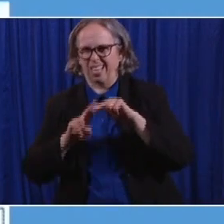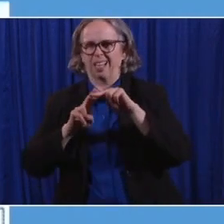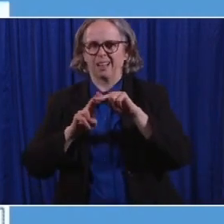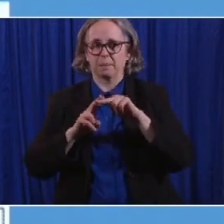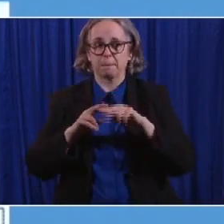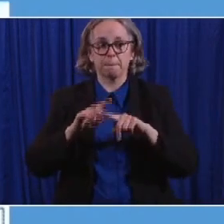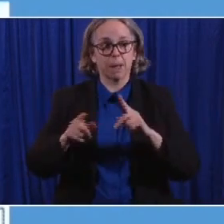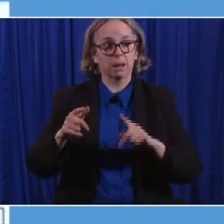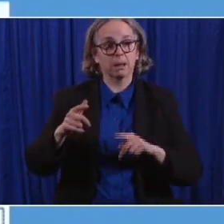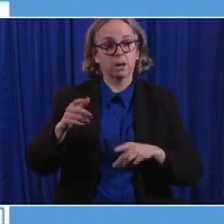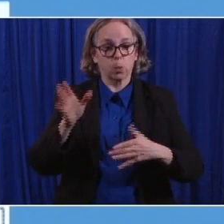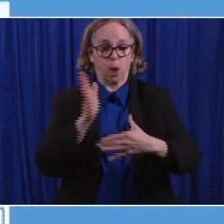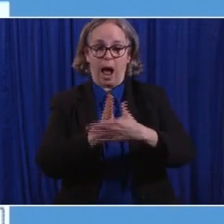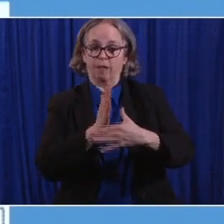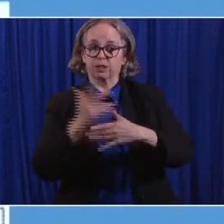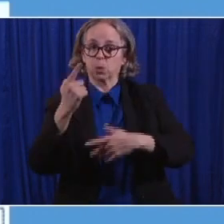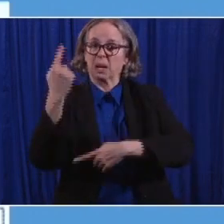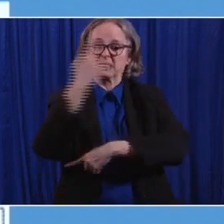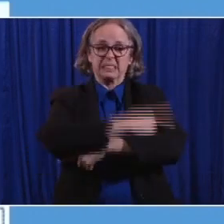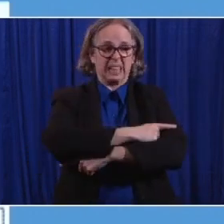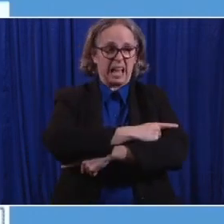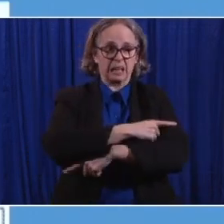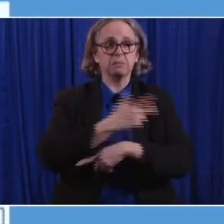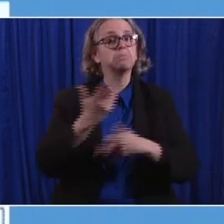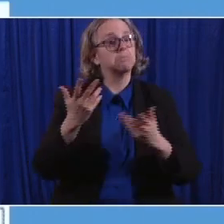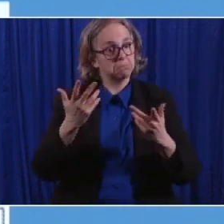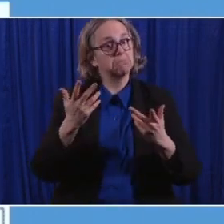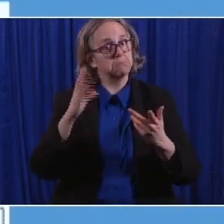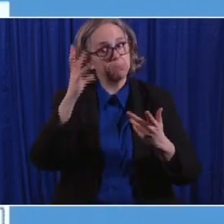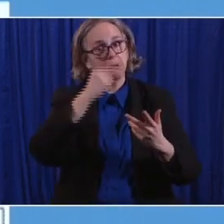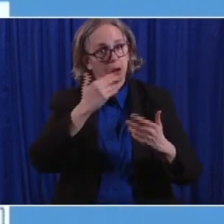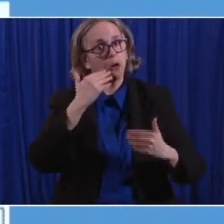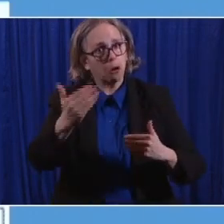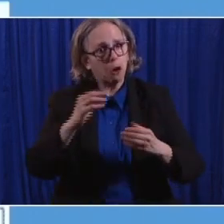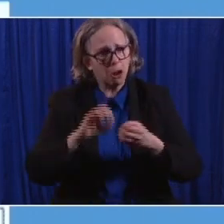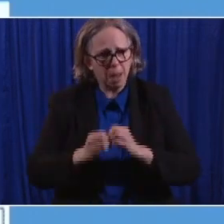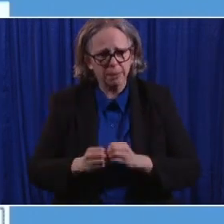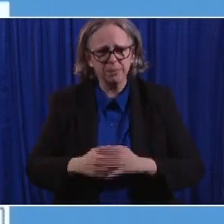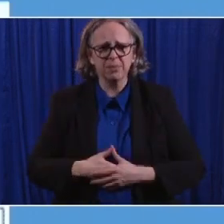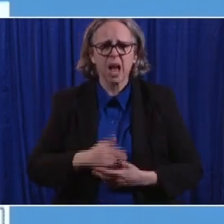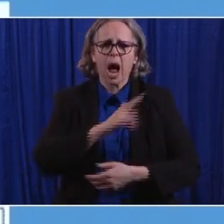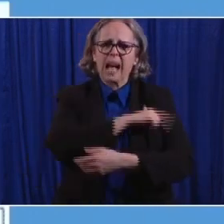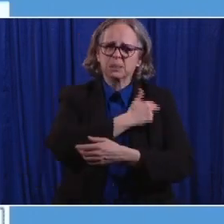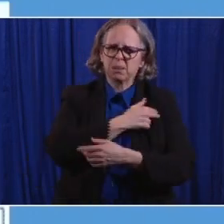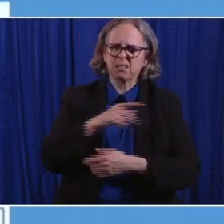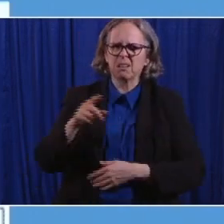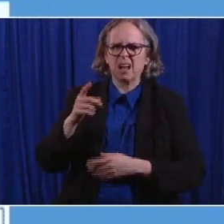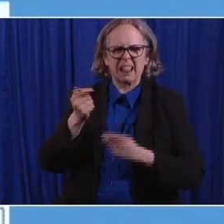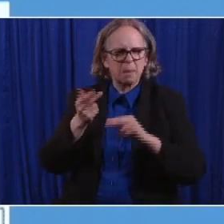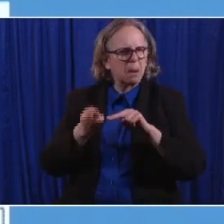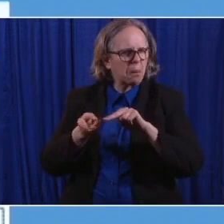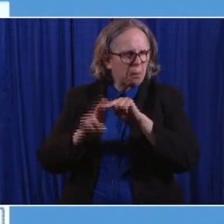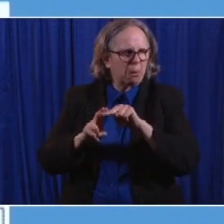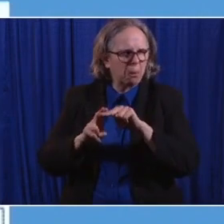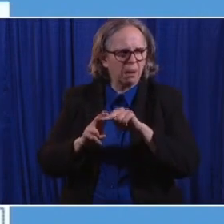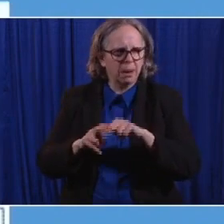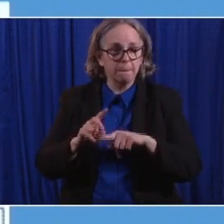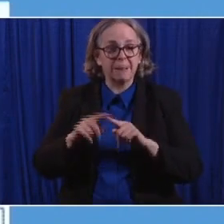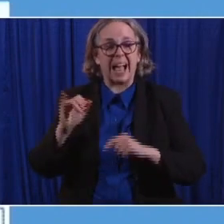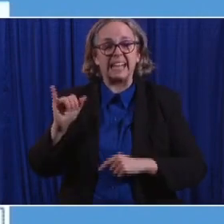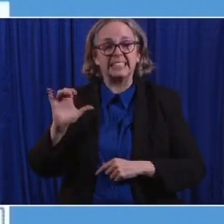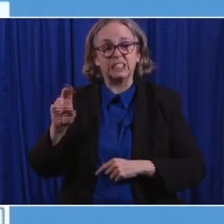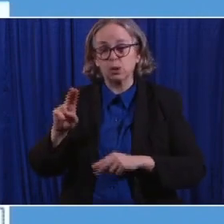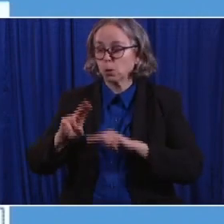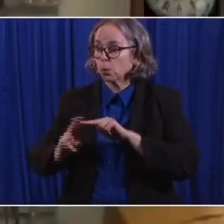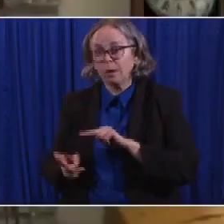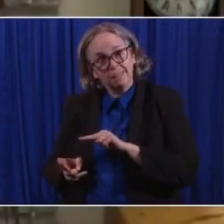average, which is good. Hospitalization's a little bit above. ICU admissions a little bit down from there.